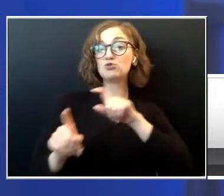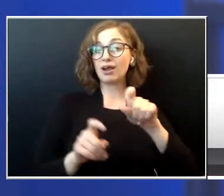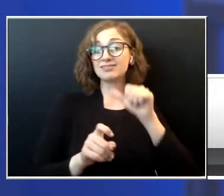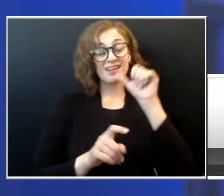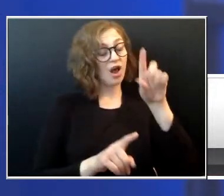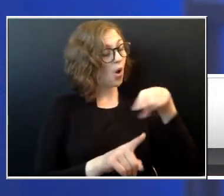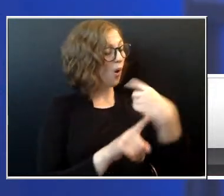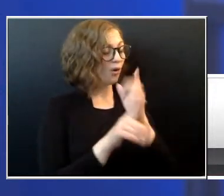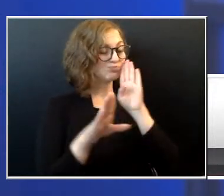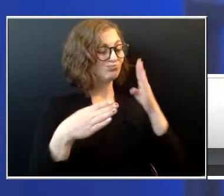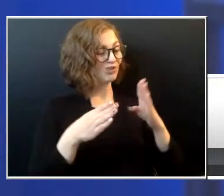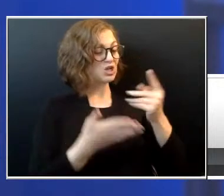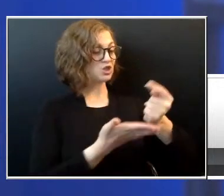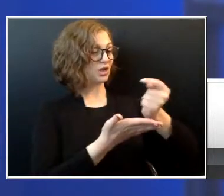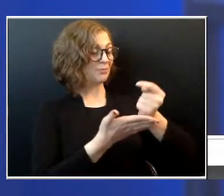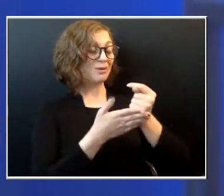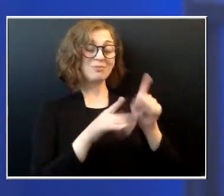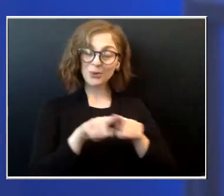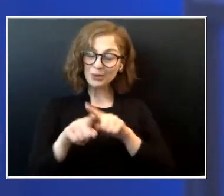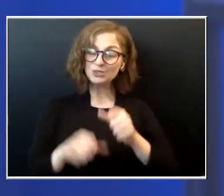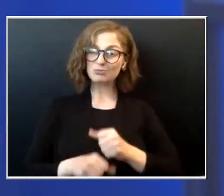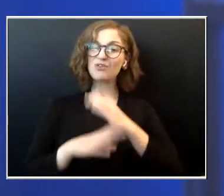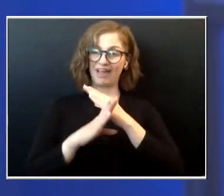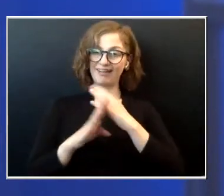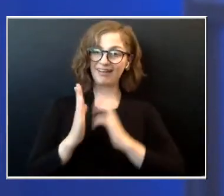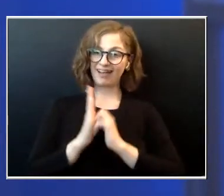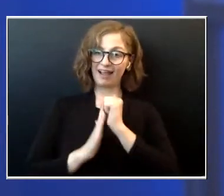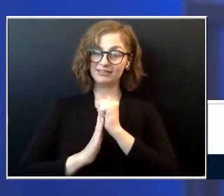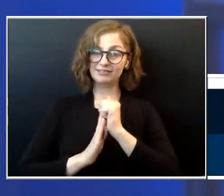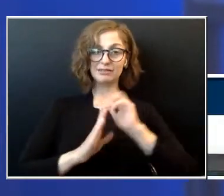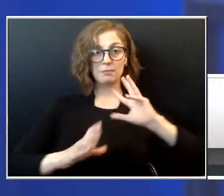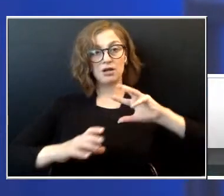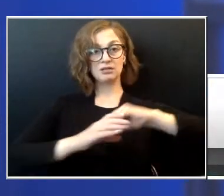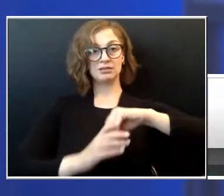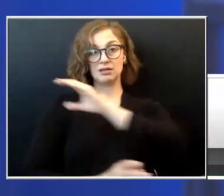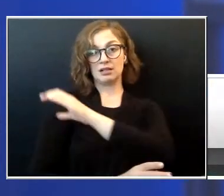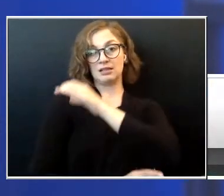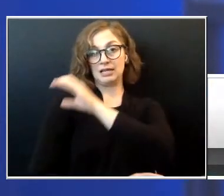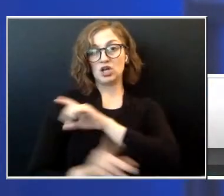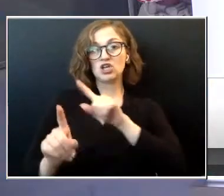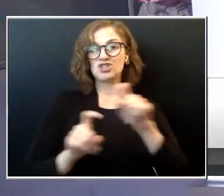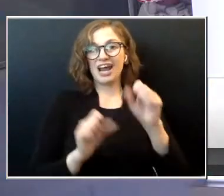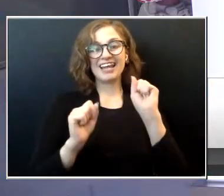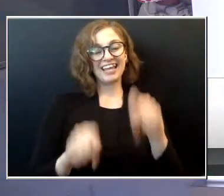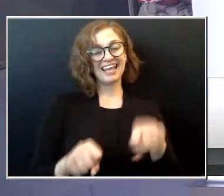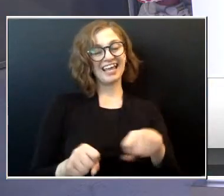cancer is really important, and participating in a clinical trial can get us closer.